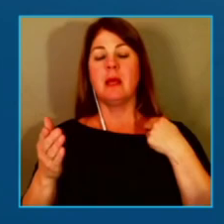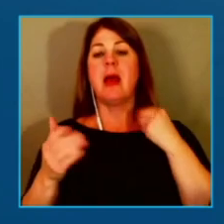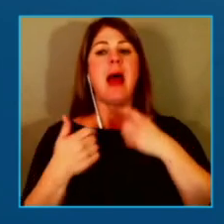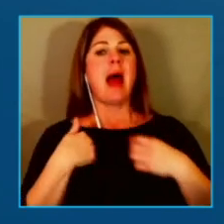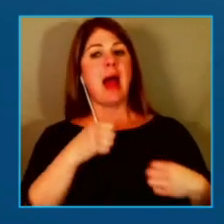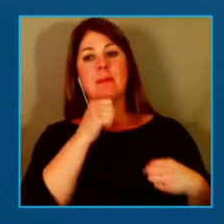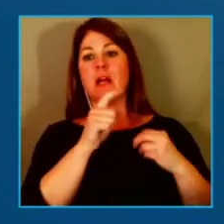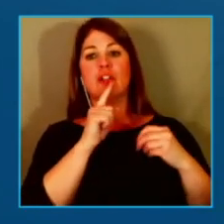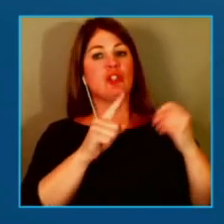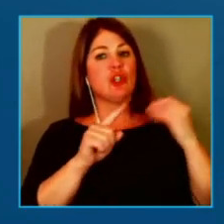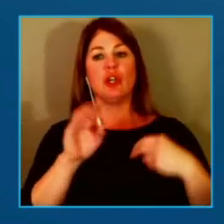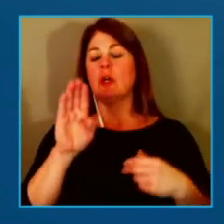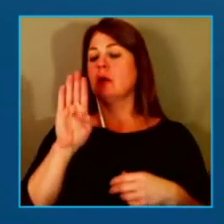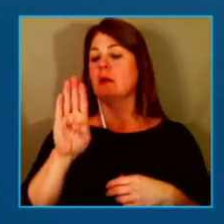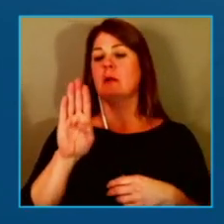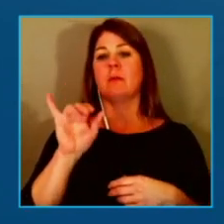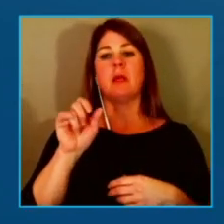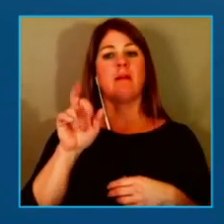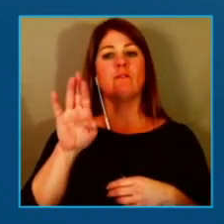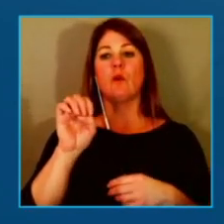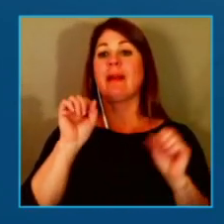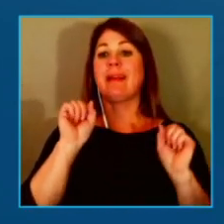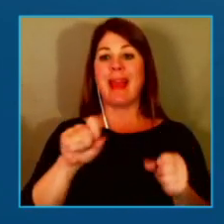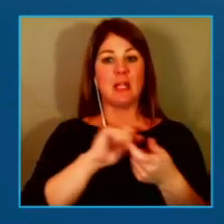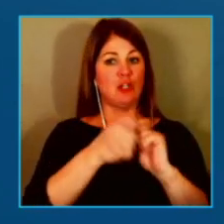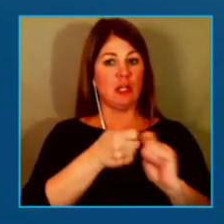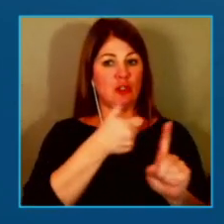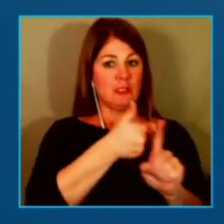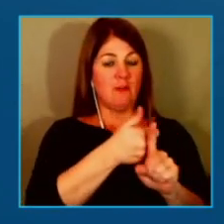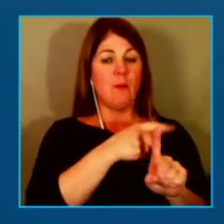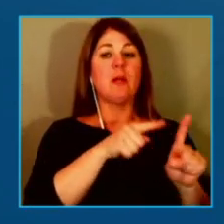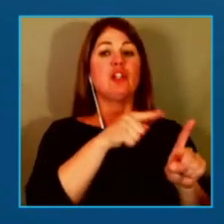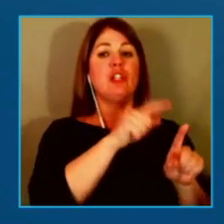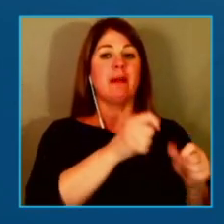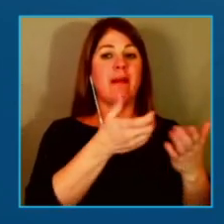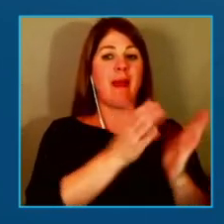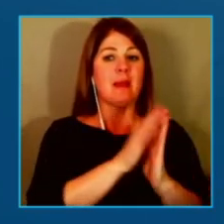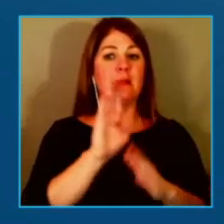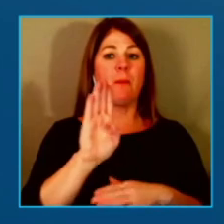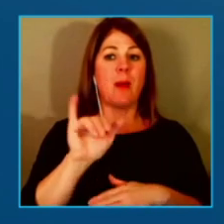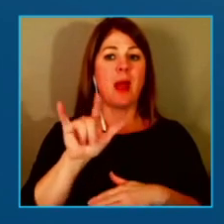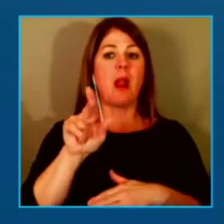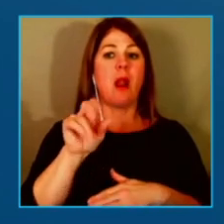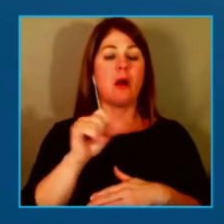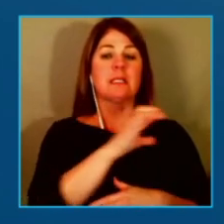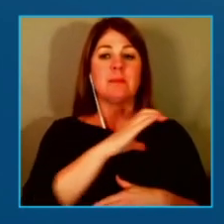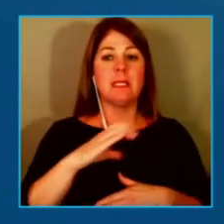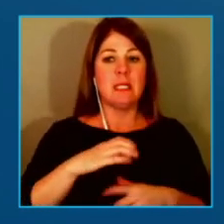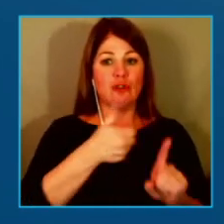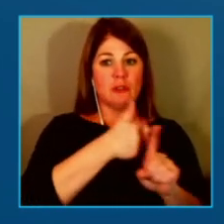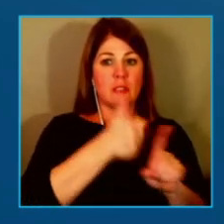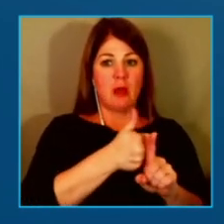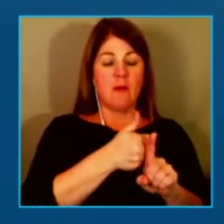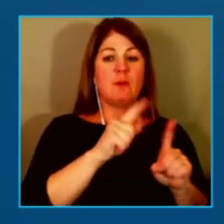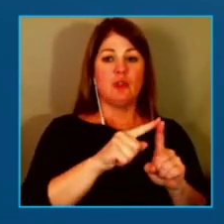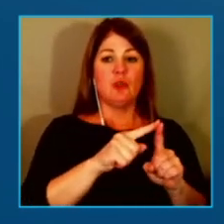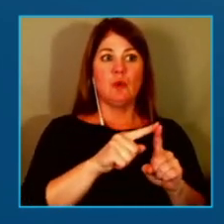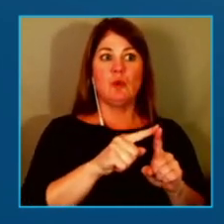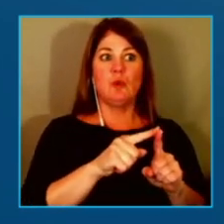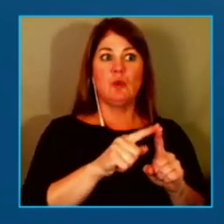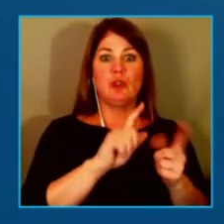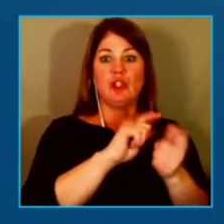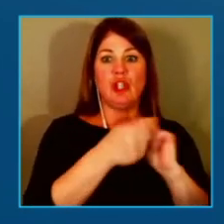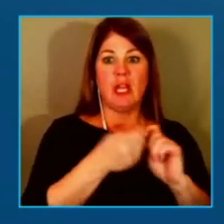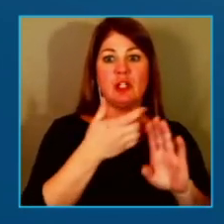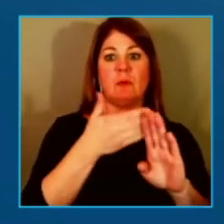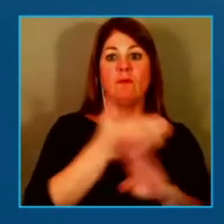think she can ask the Bylaws Committee to take a vote themselves to change that before it's presented to the full West